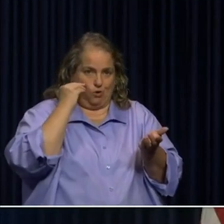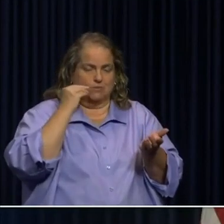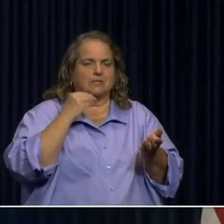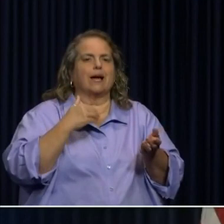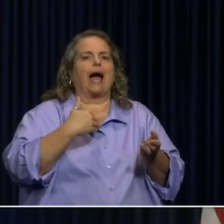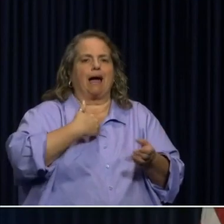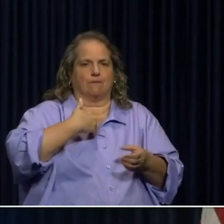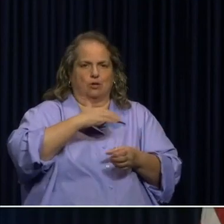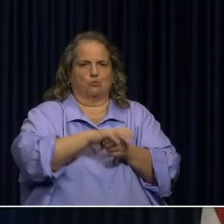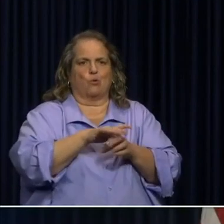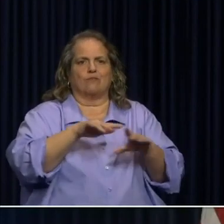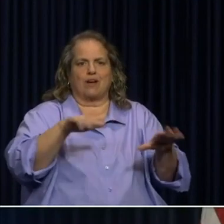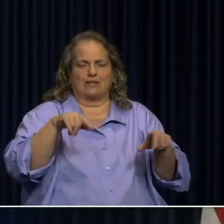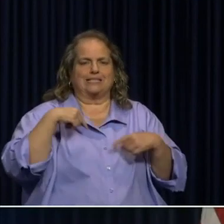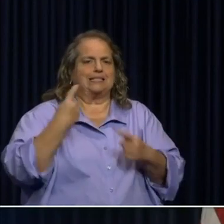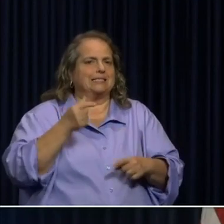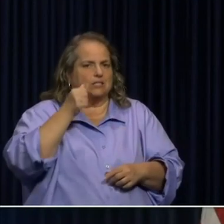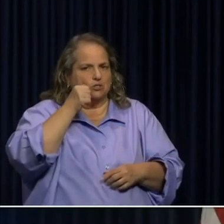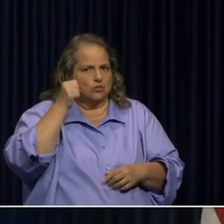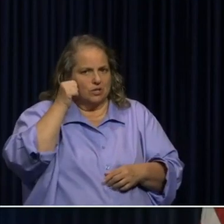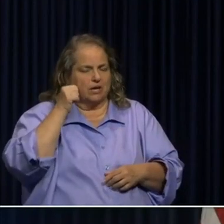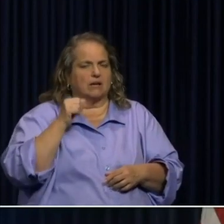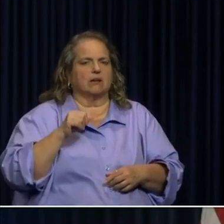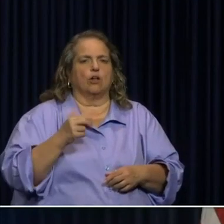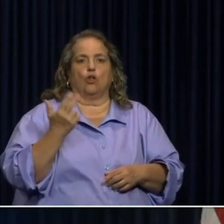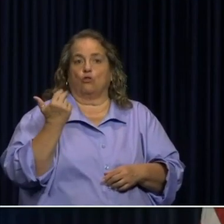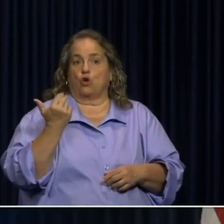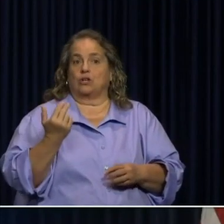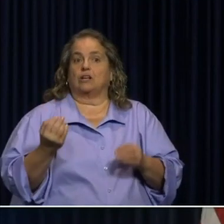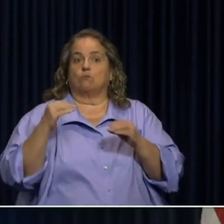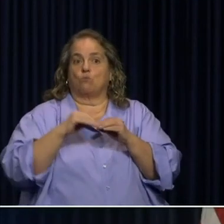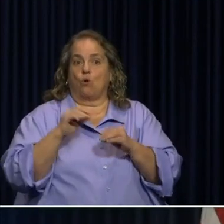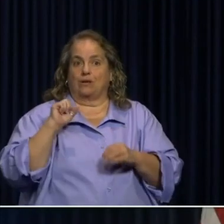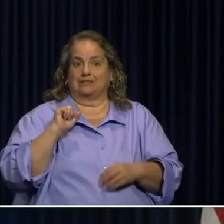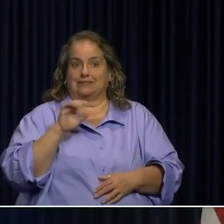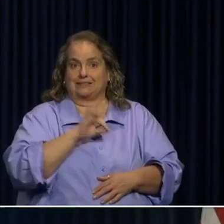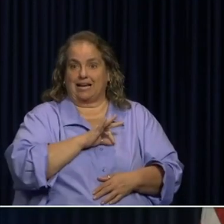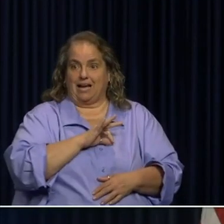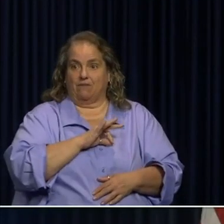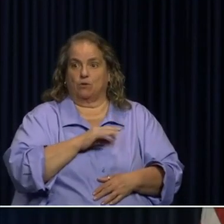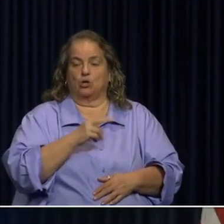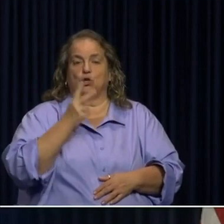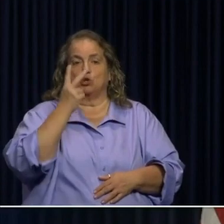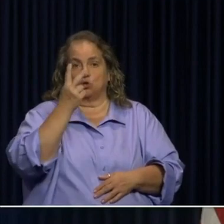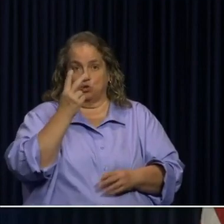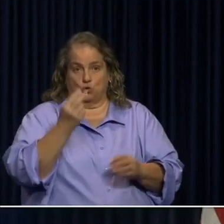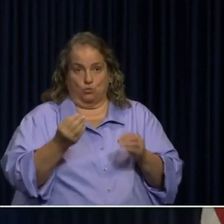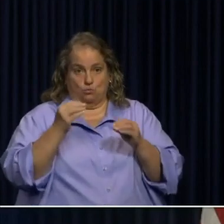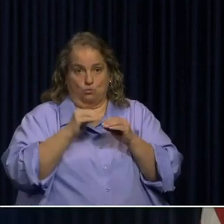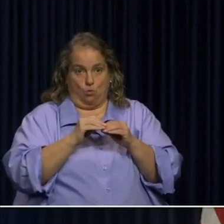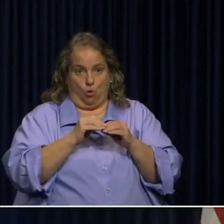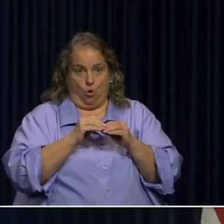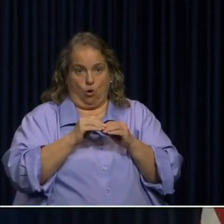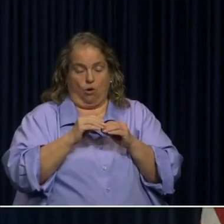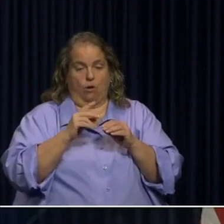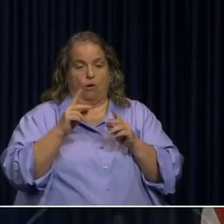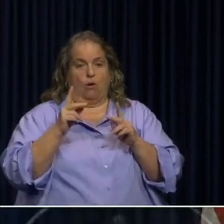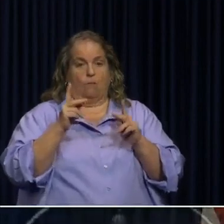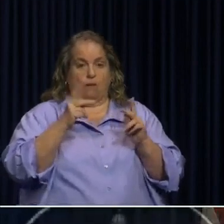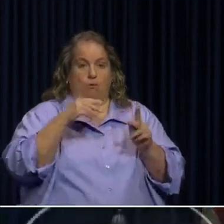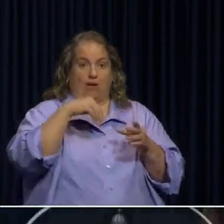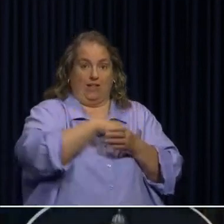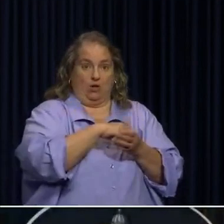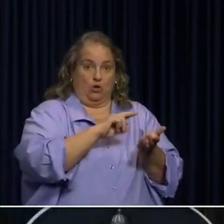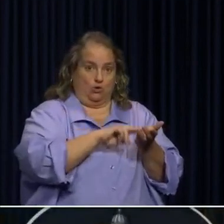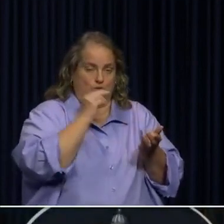homes since yesterday, 13 more staff. We've had 2 more resident deaths,